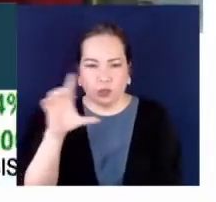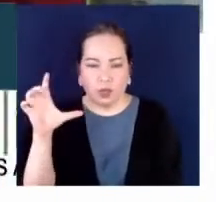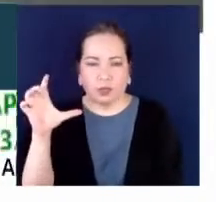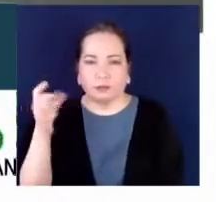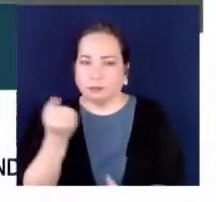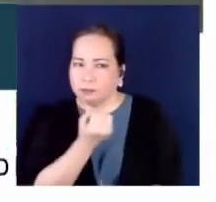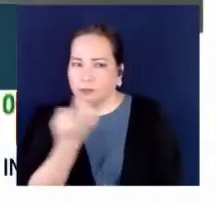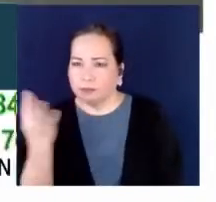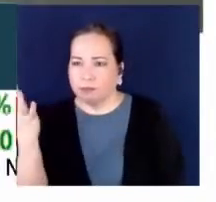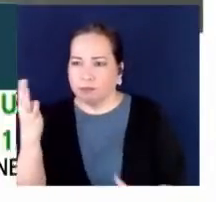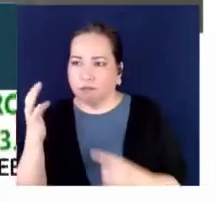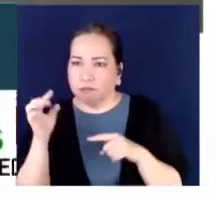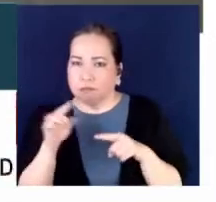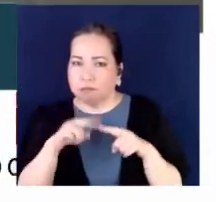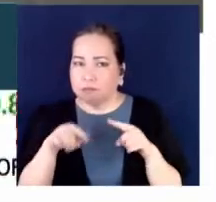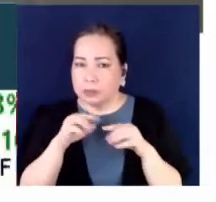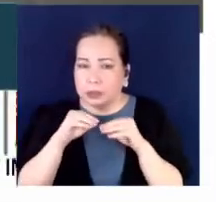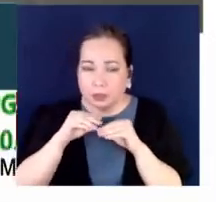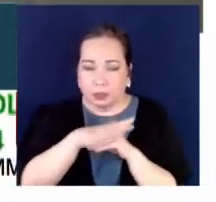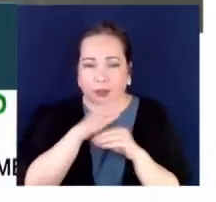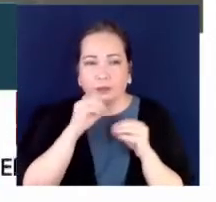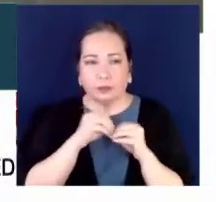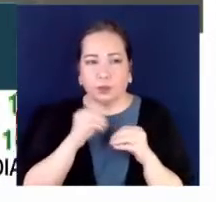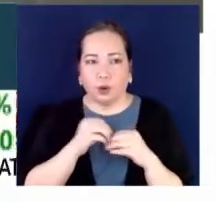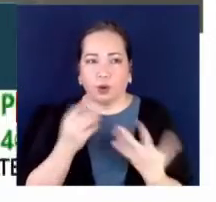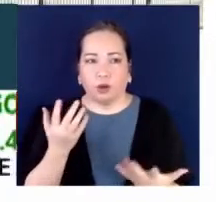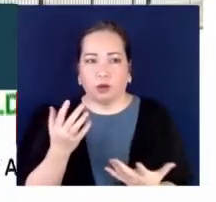infecting another